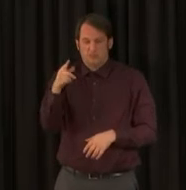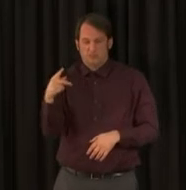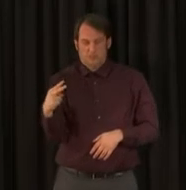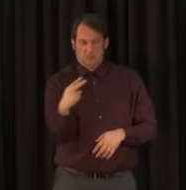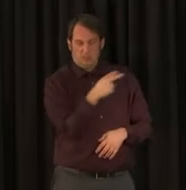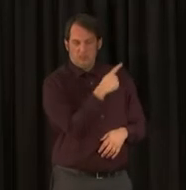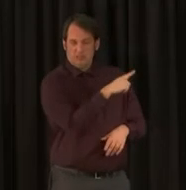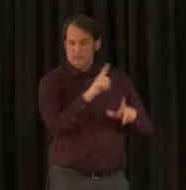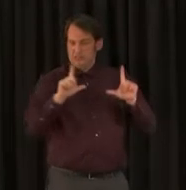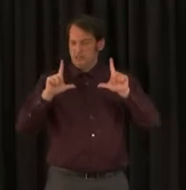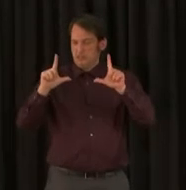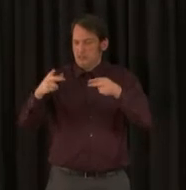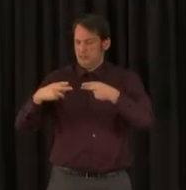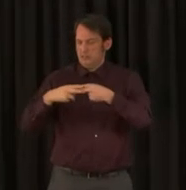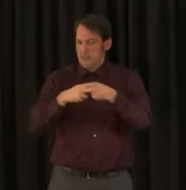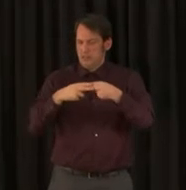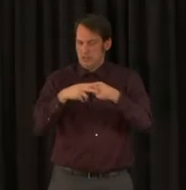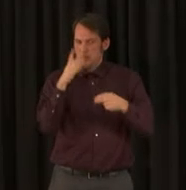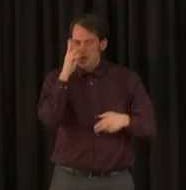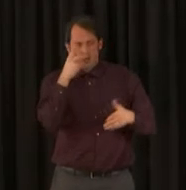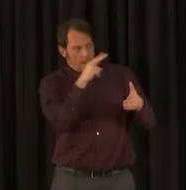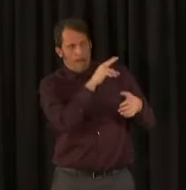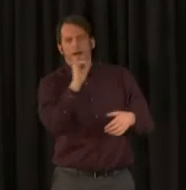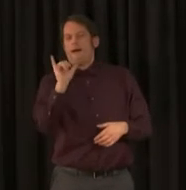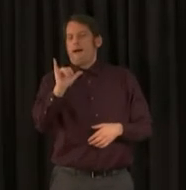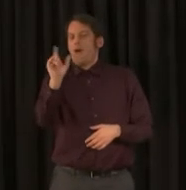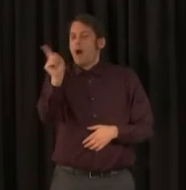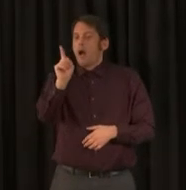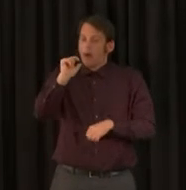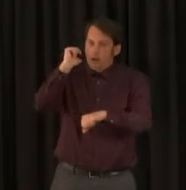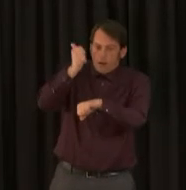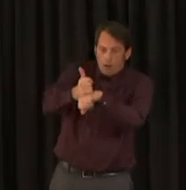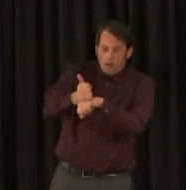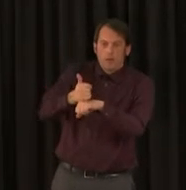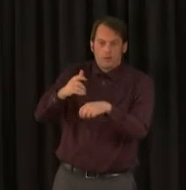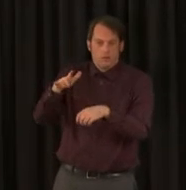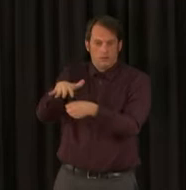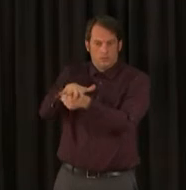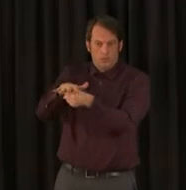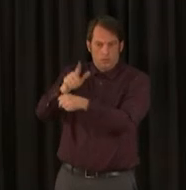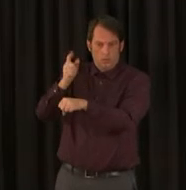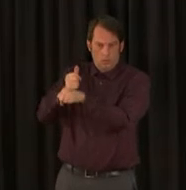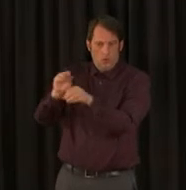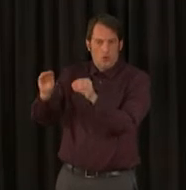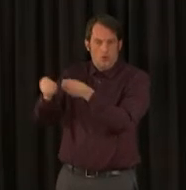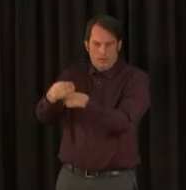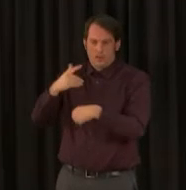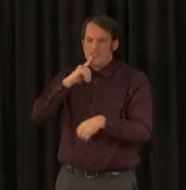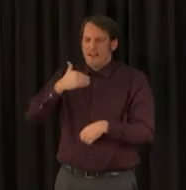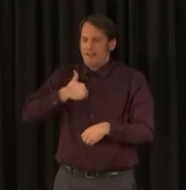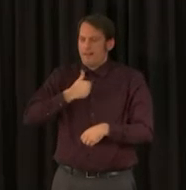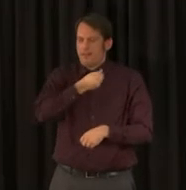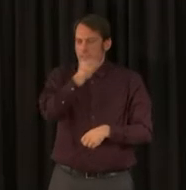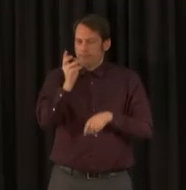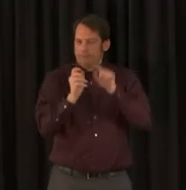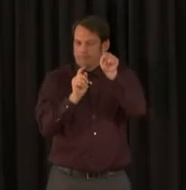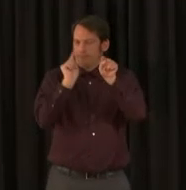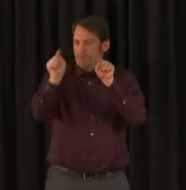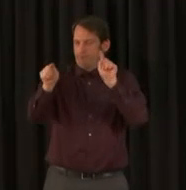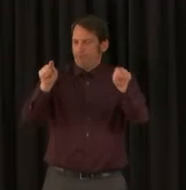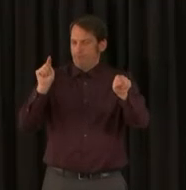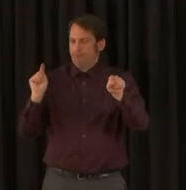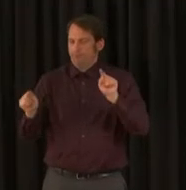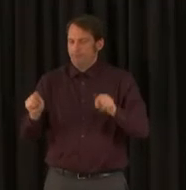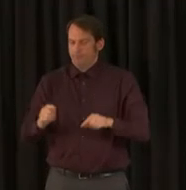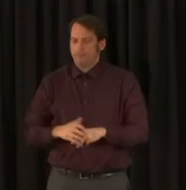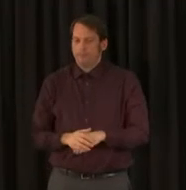the list of our office locations, although we are working virtual these days. And our program areas are split in